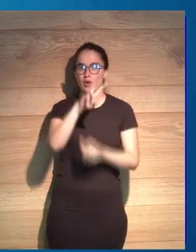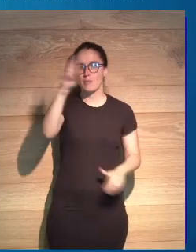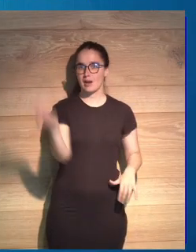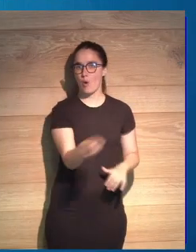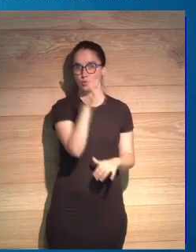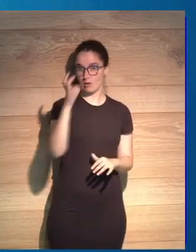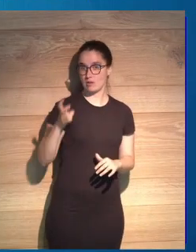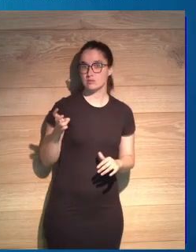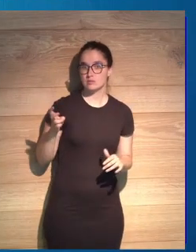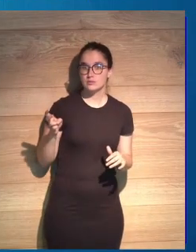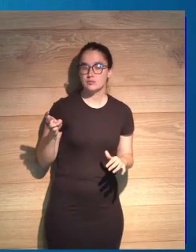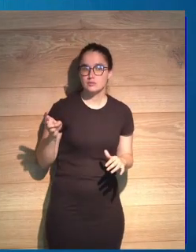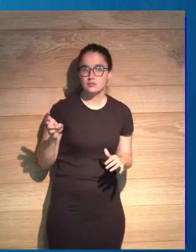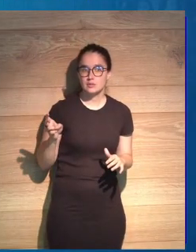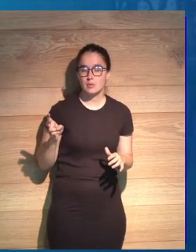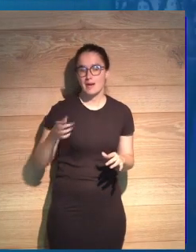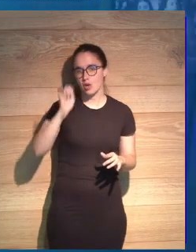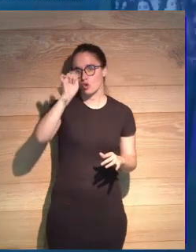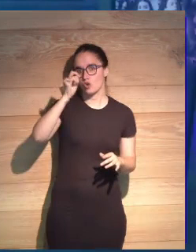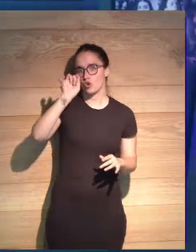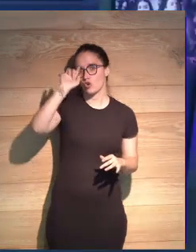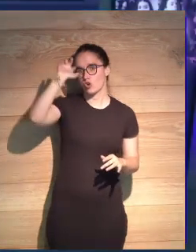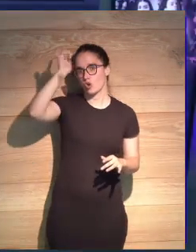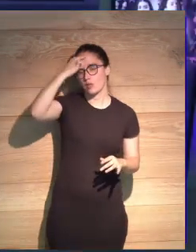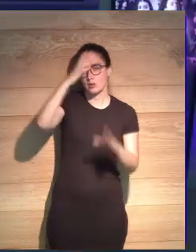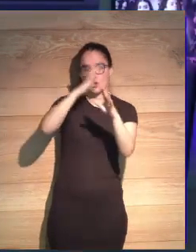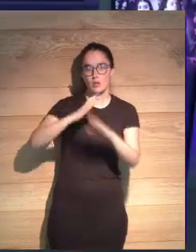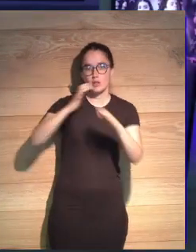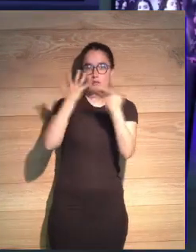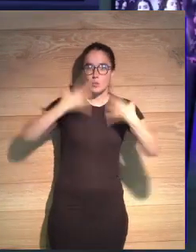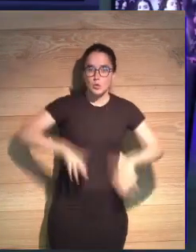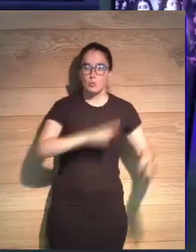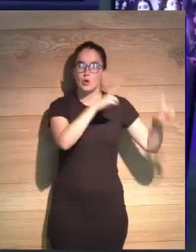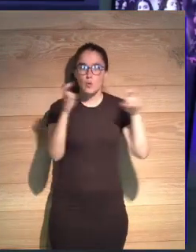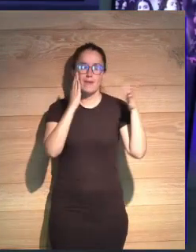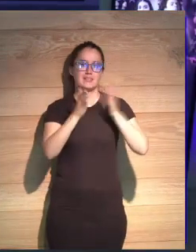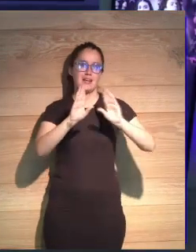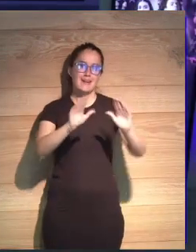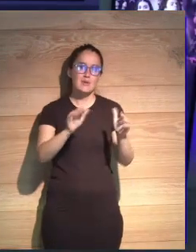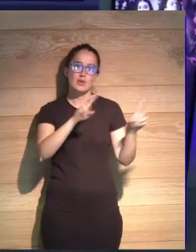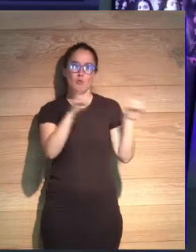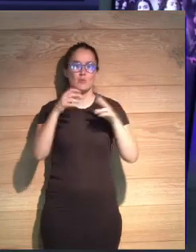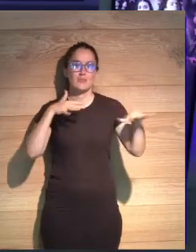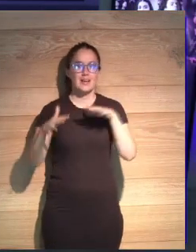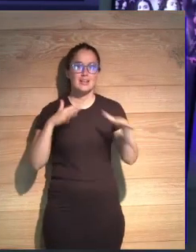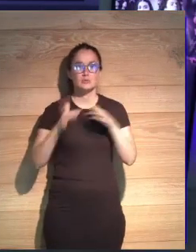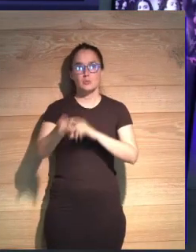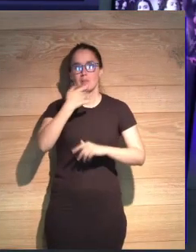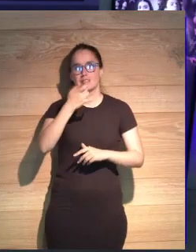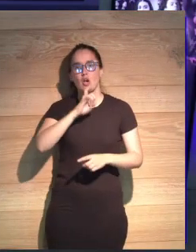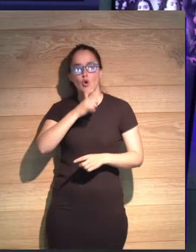gamification tools to learn in a different way and to get